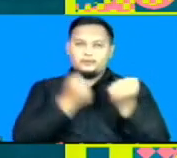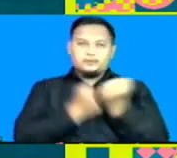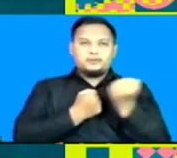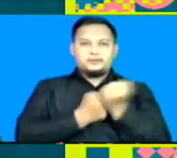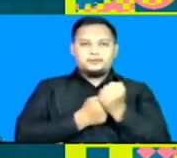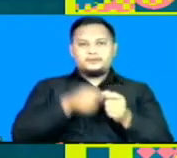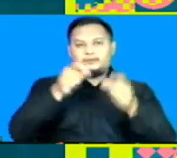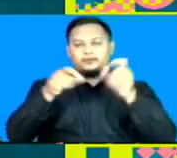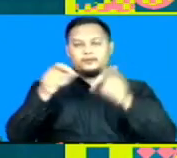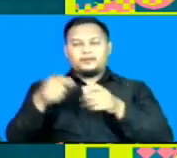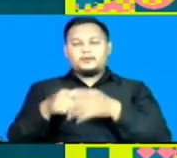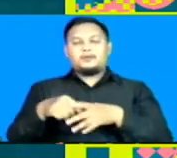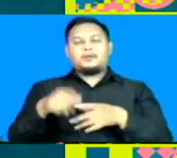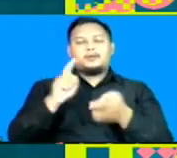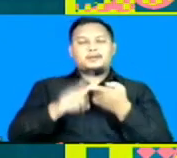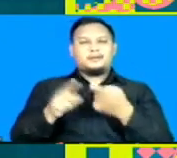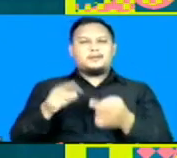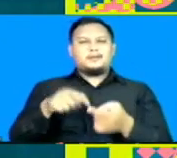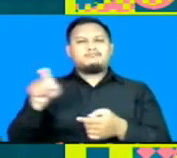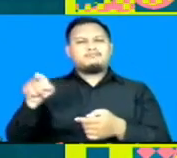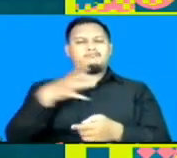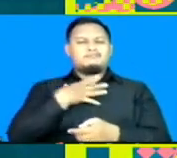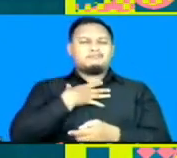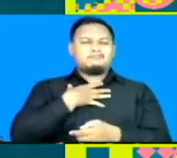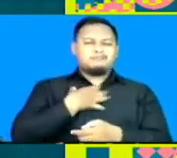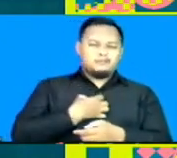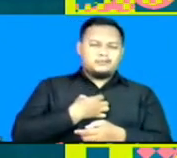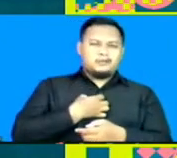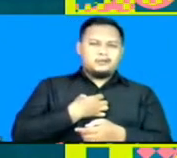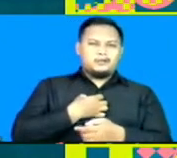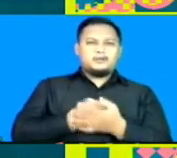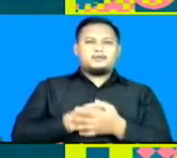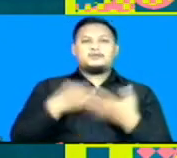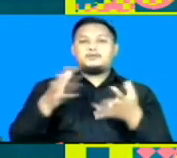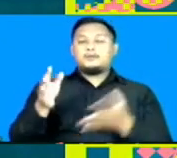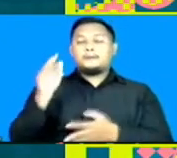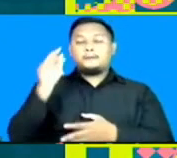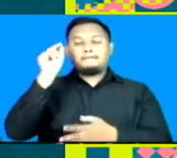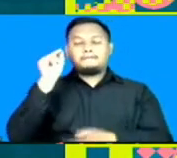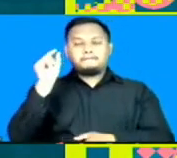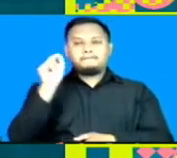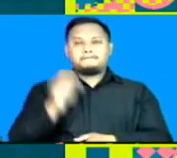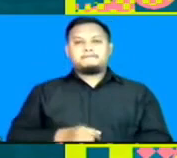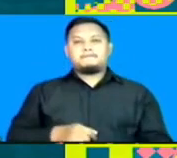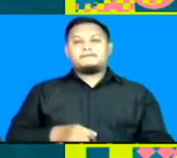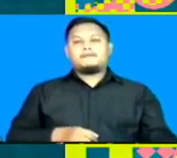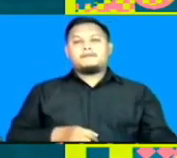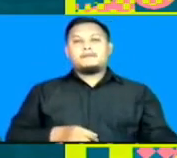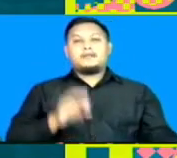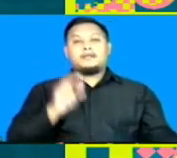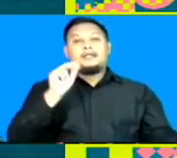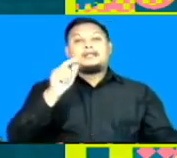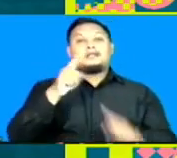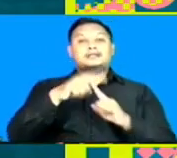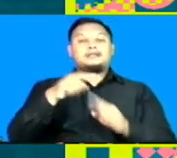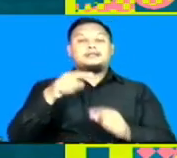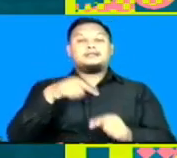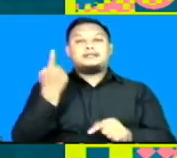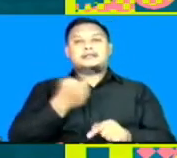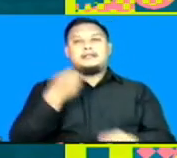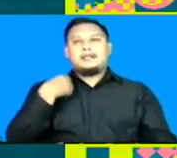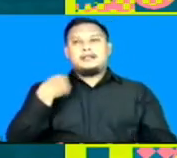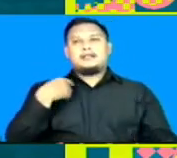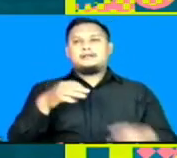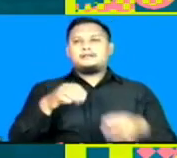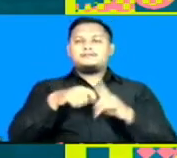addition, gotong royong is very common in our neighborhood. We have kerja bakti. Kerja bakti is on